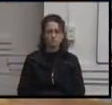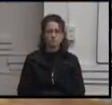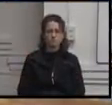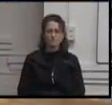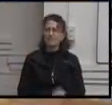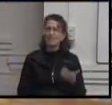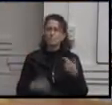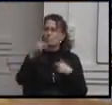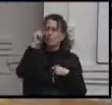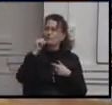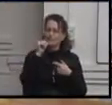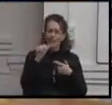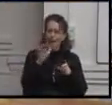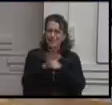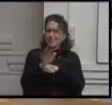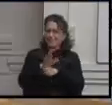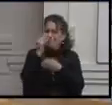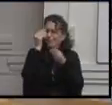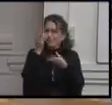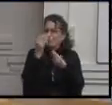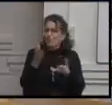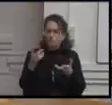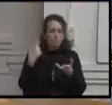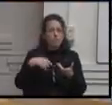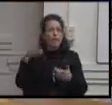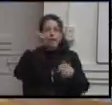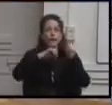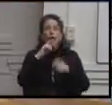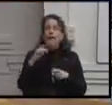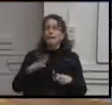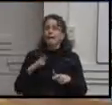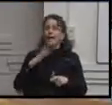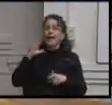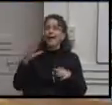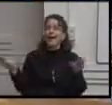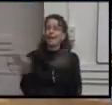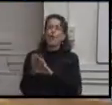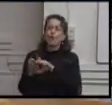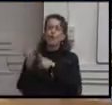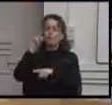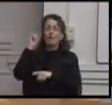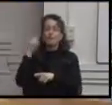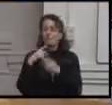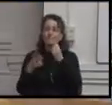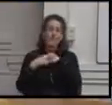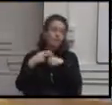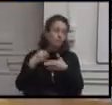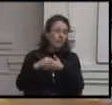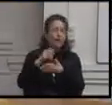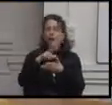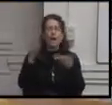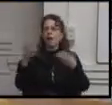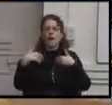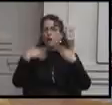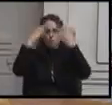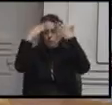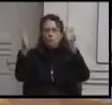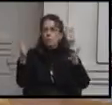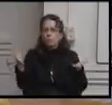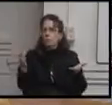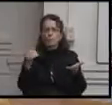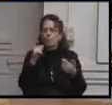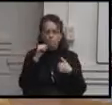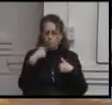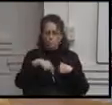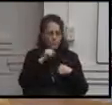on speculation, based upon guesses about its impact on the system. And so we